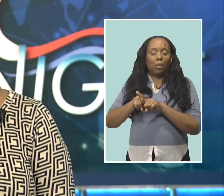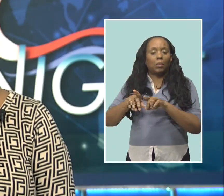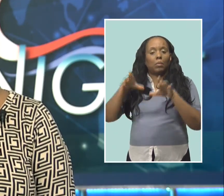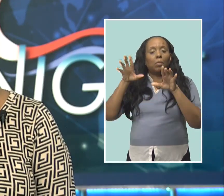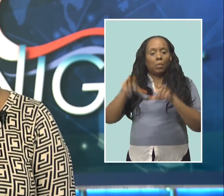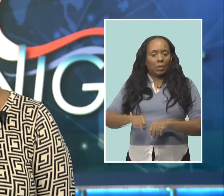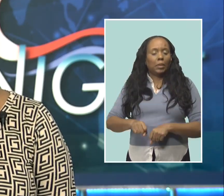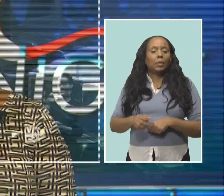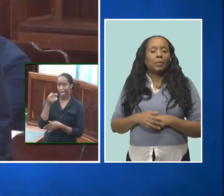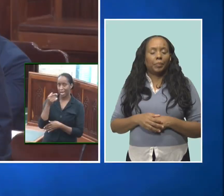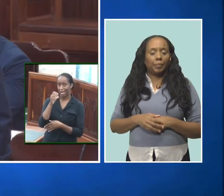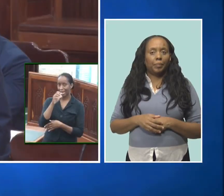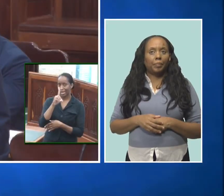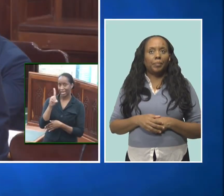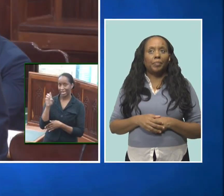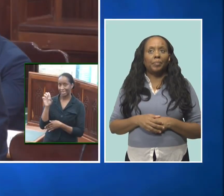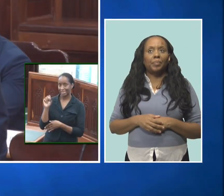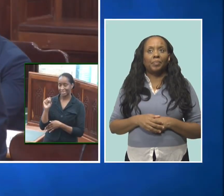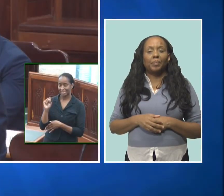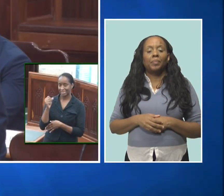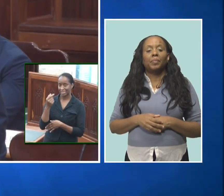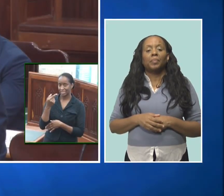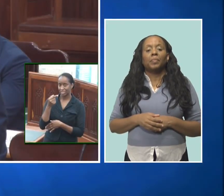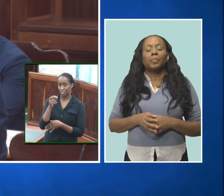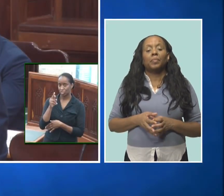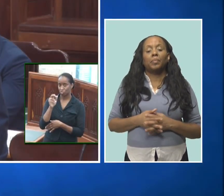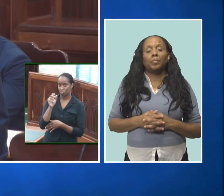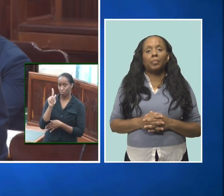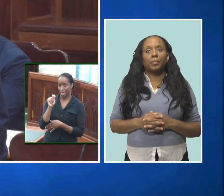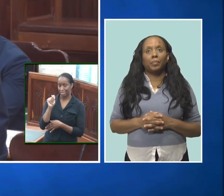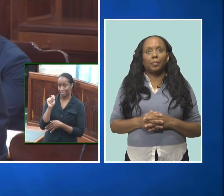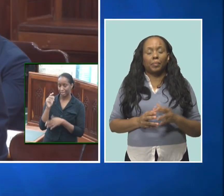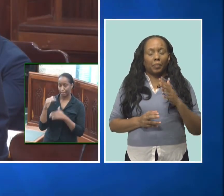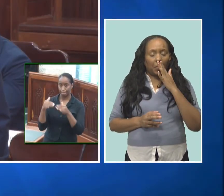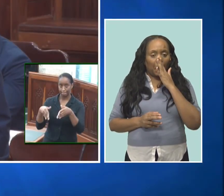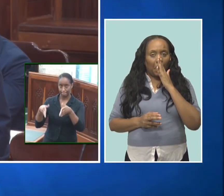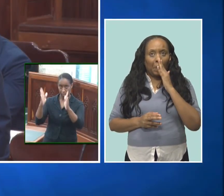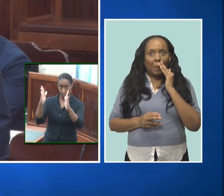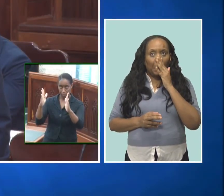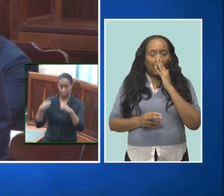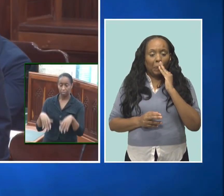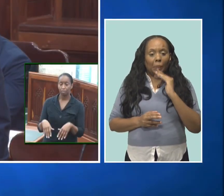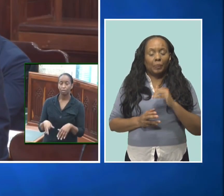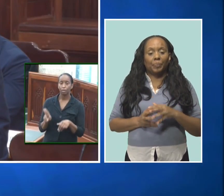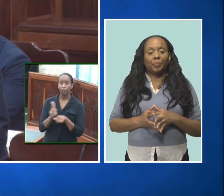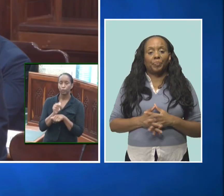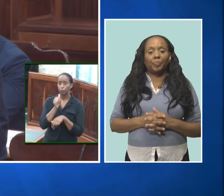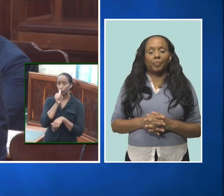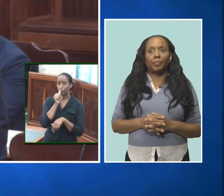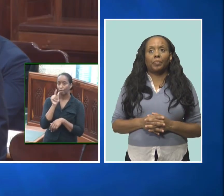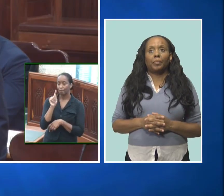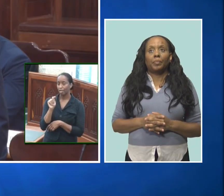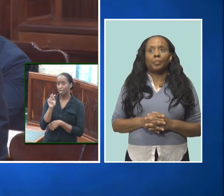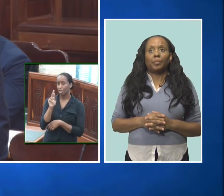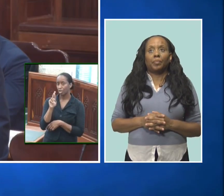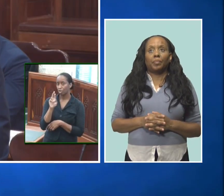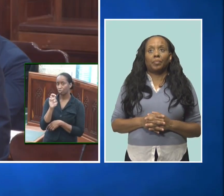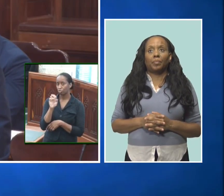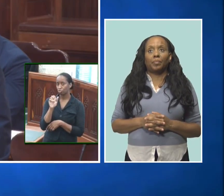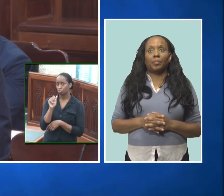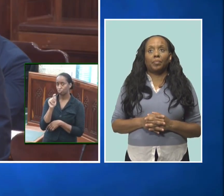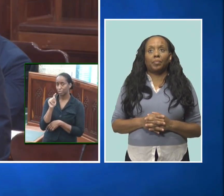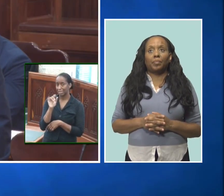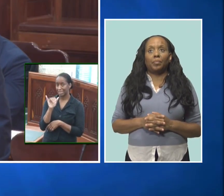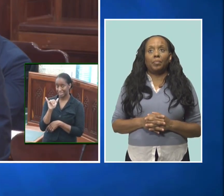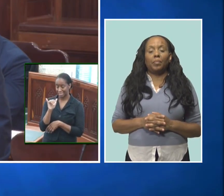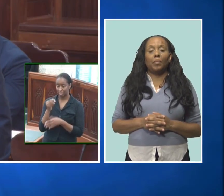acquired. For a critical purpose for the Barbados Police Service. And indeed, Mr.